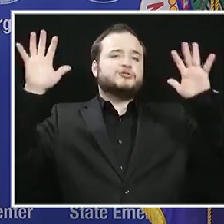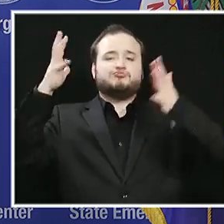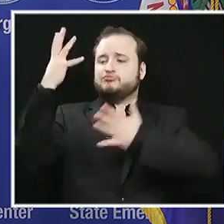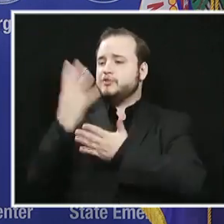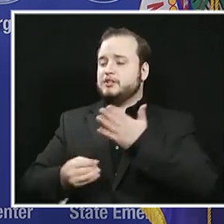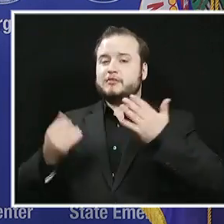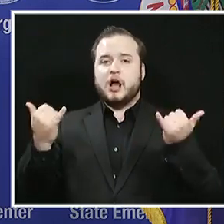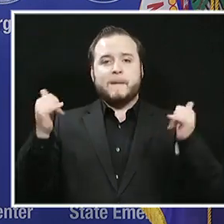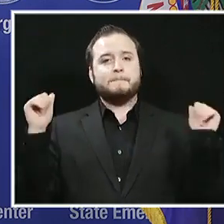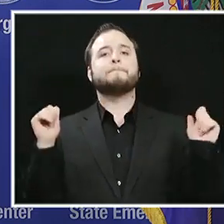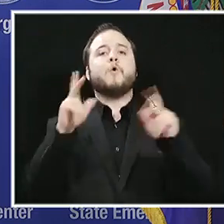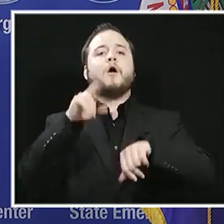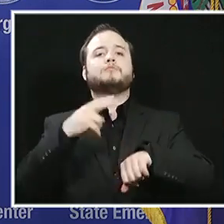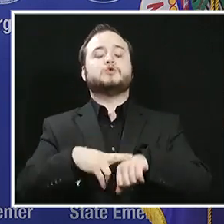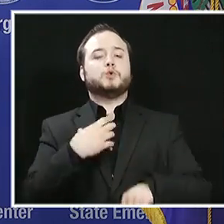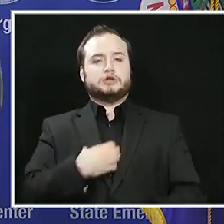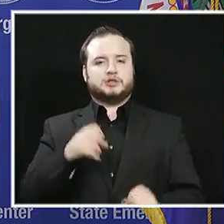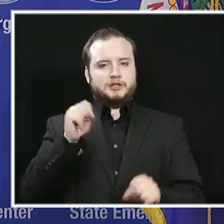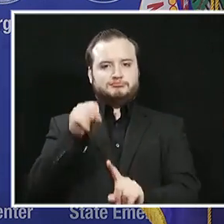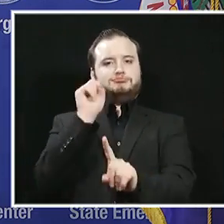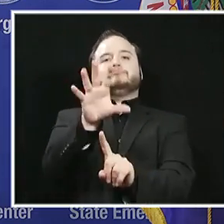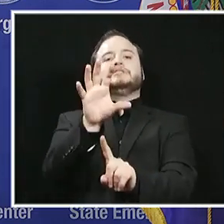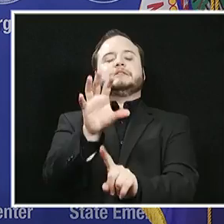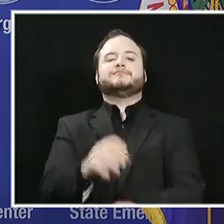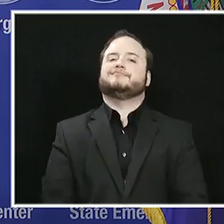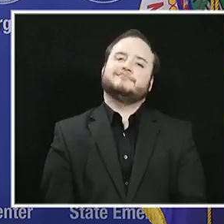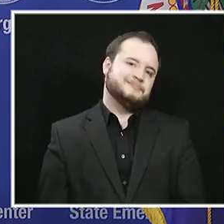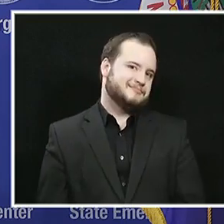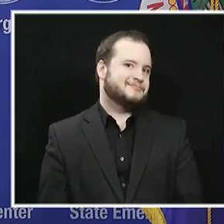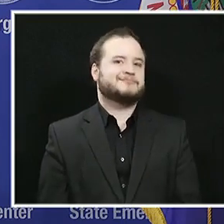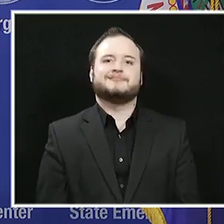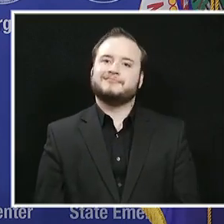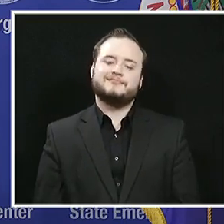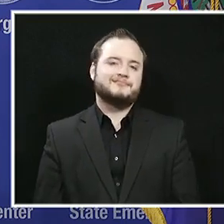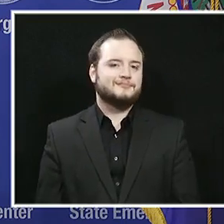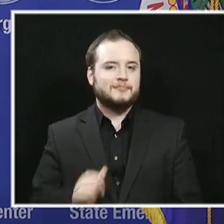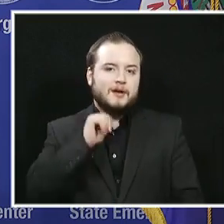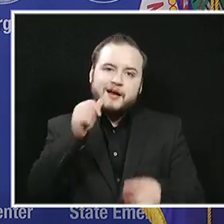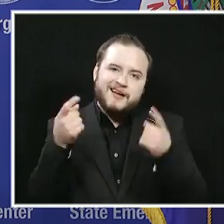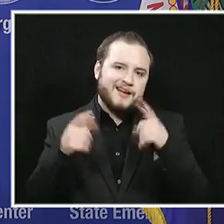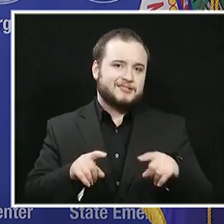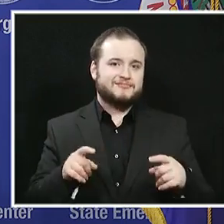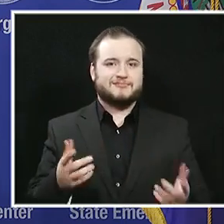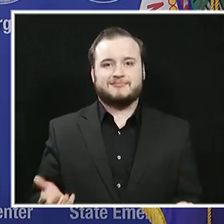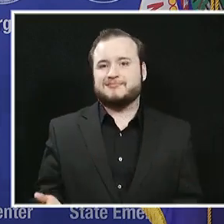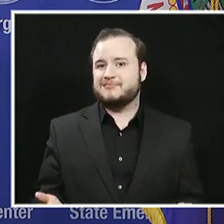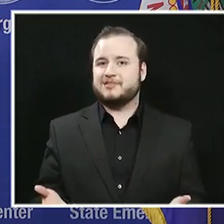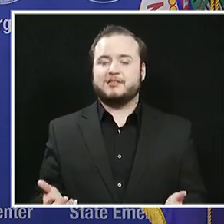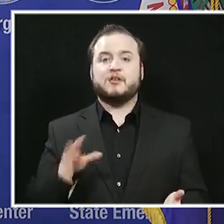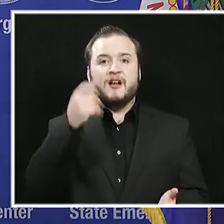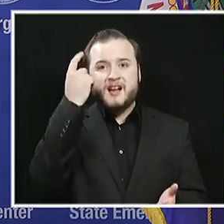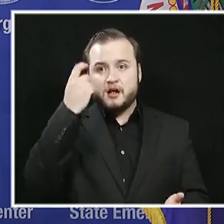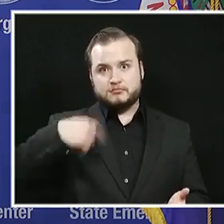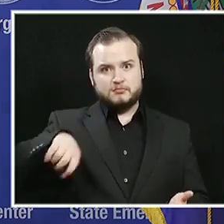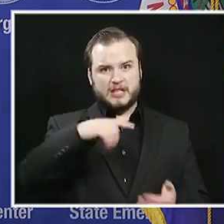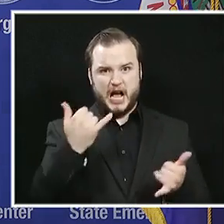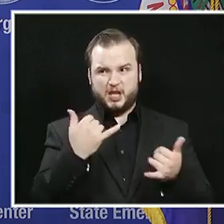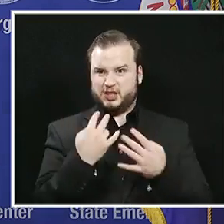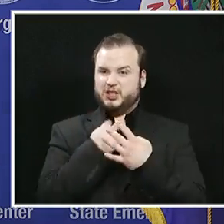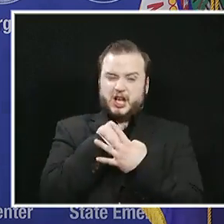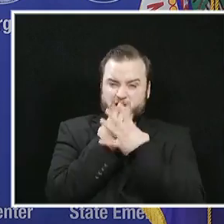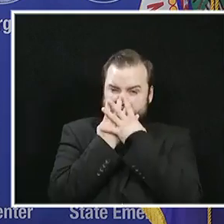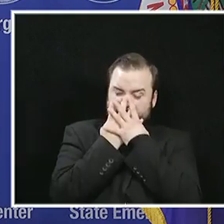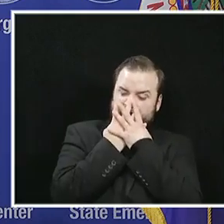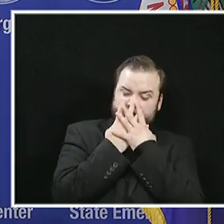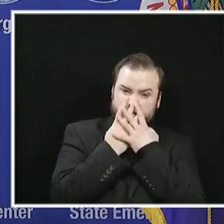I'm not going to let us to not think cleverly about how we can do this. I'm not going to allow us to put certain people at risk and